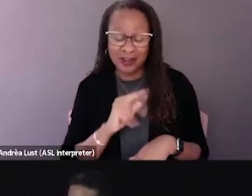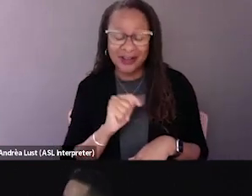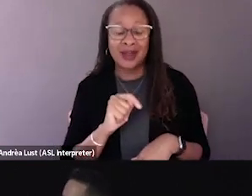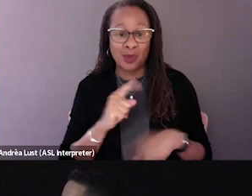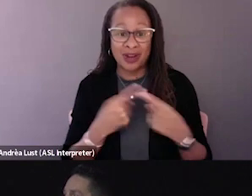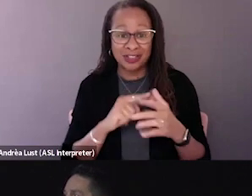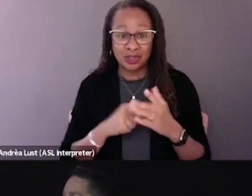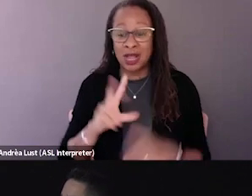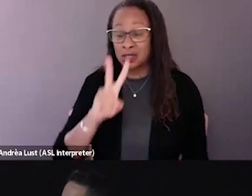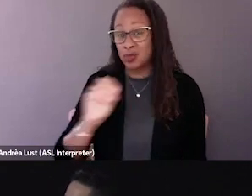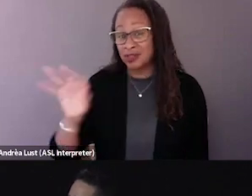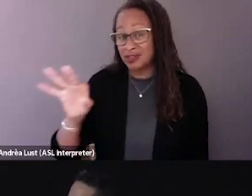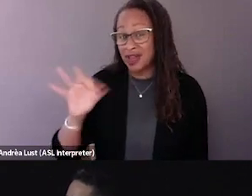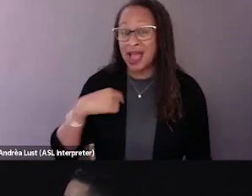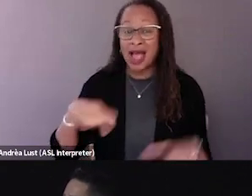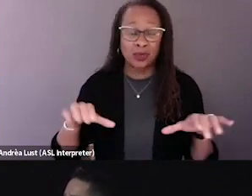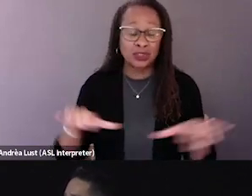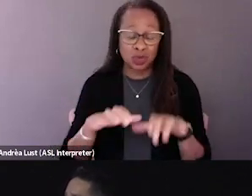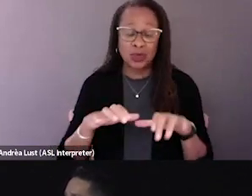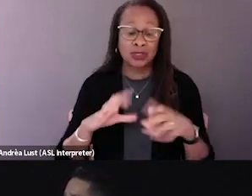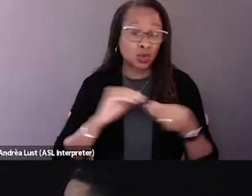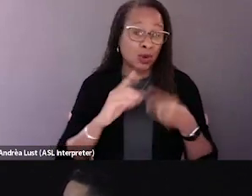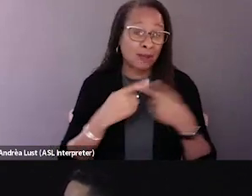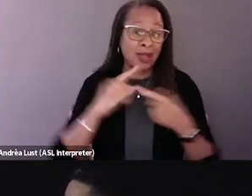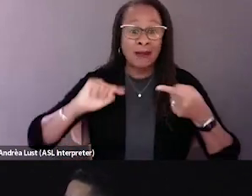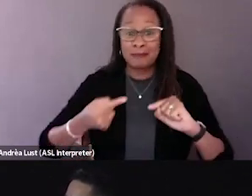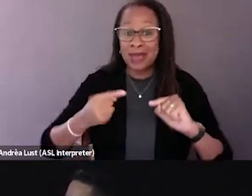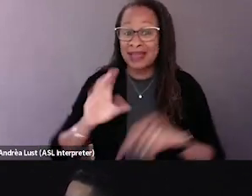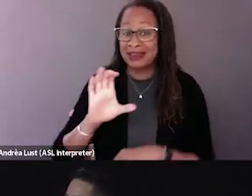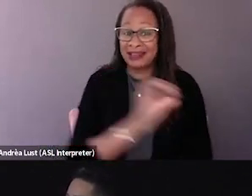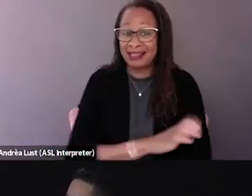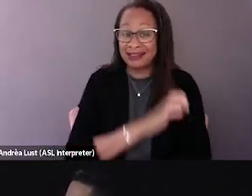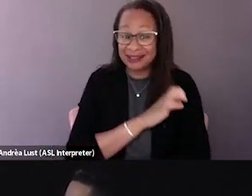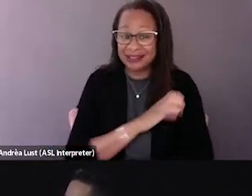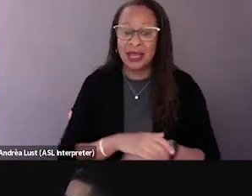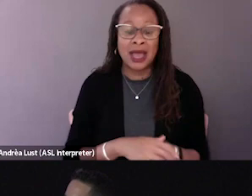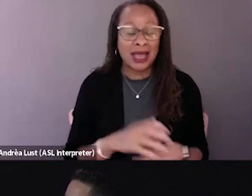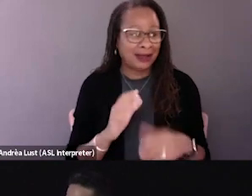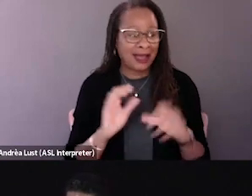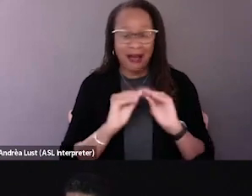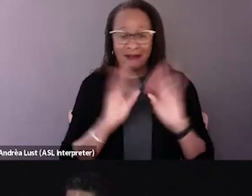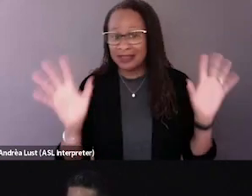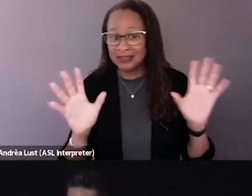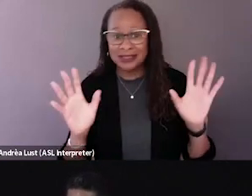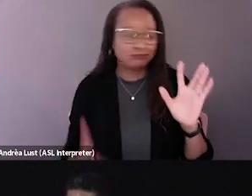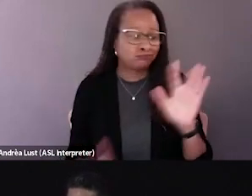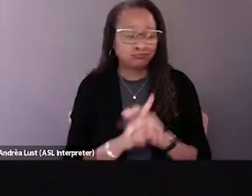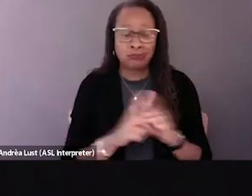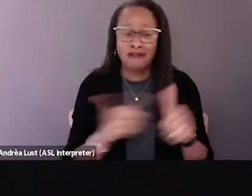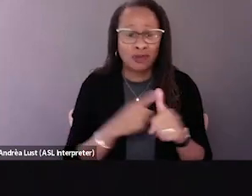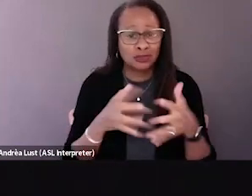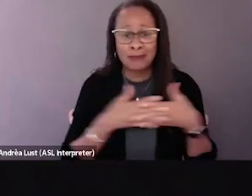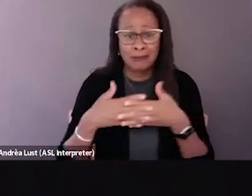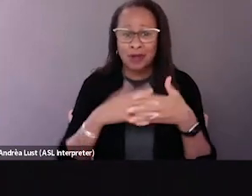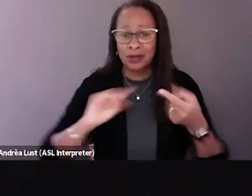in 2009, I was doing a story about these pain clinics, and obviously American Pain came on my radar because it was on everybody's radar who was using drugs or